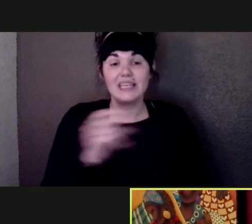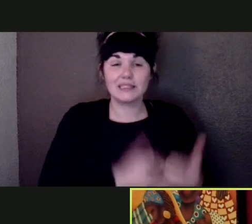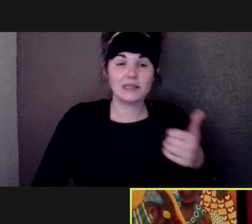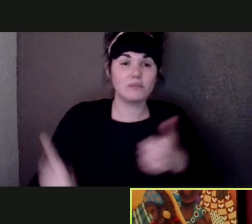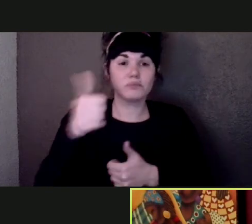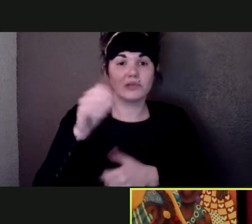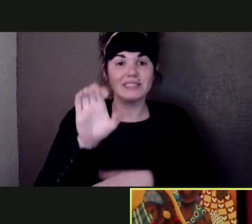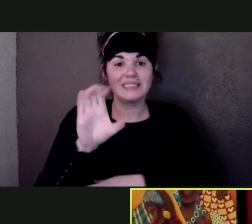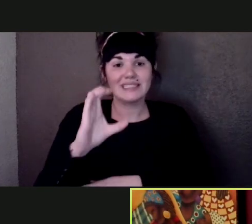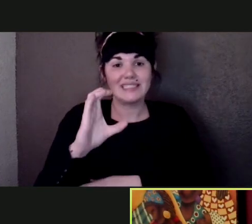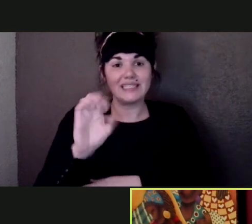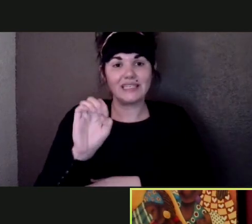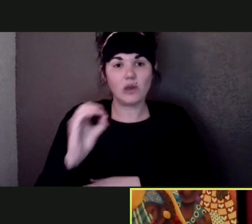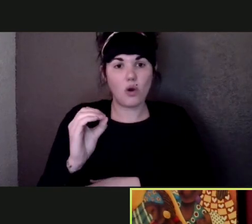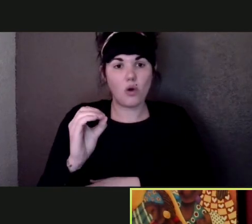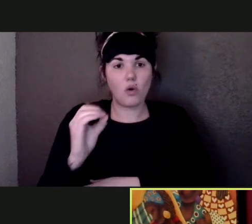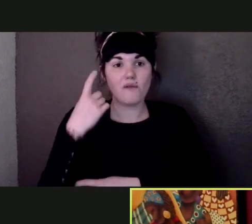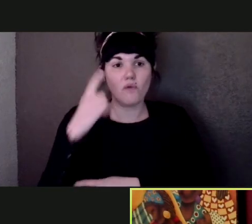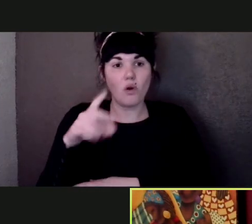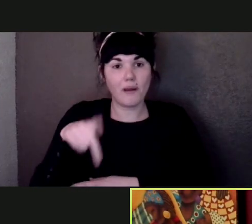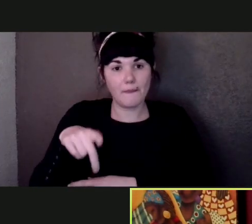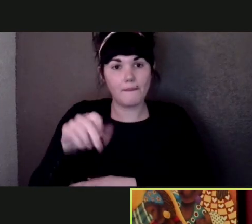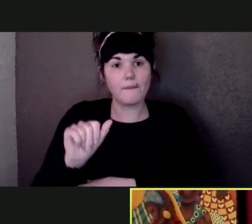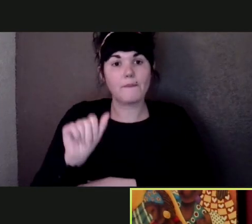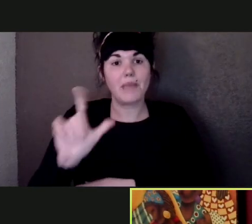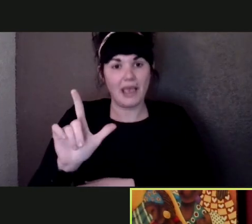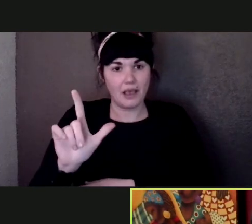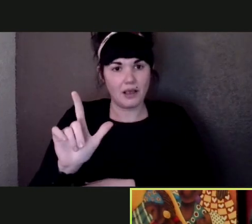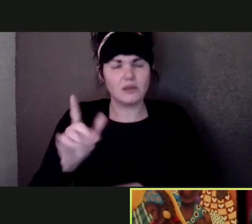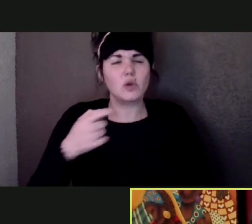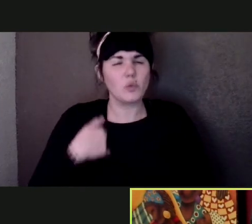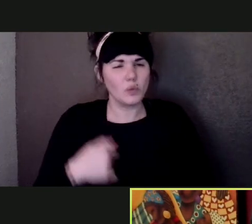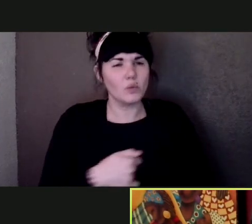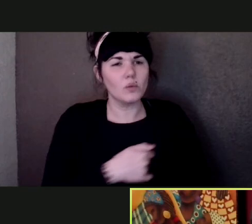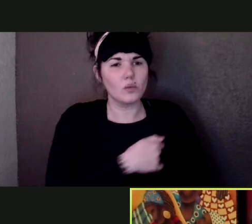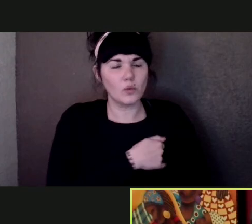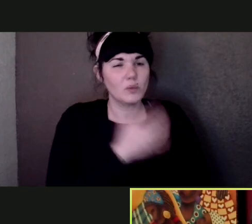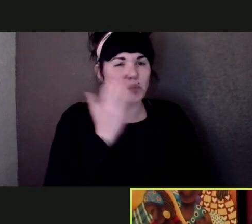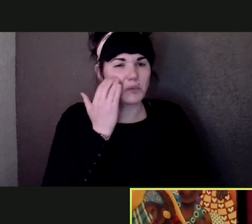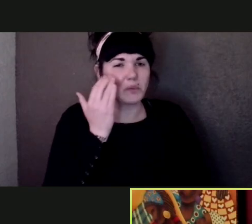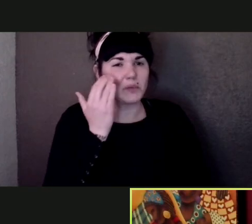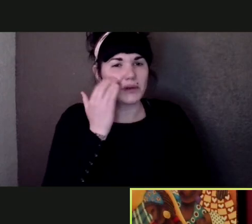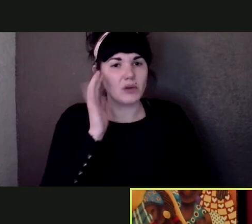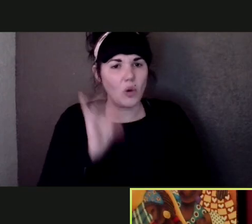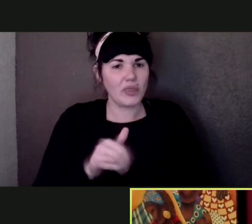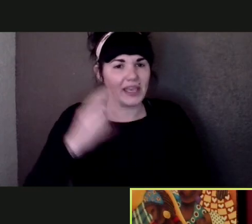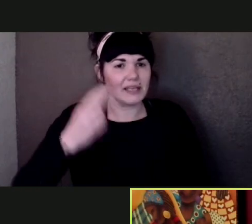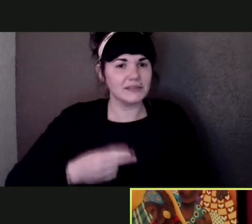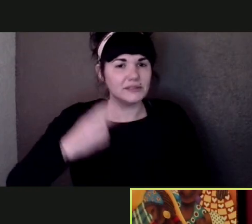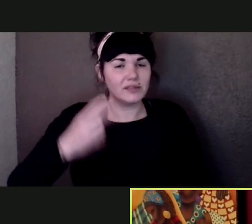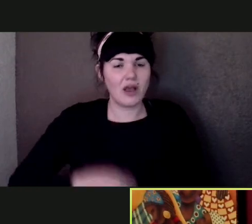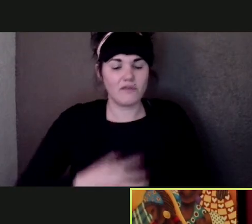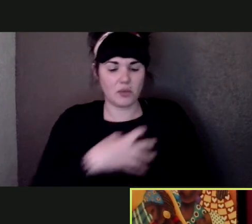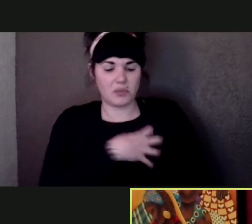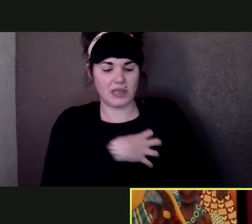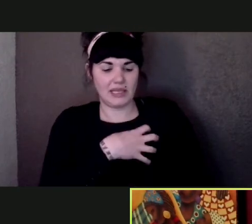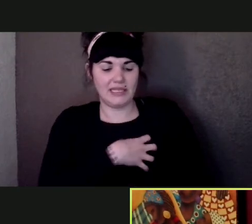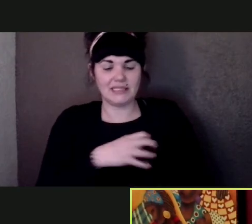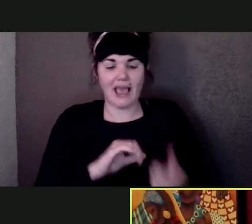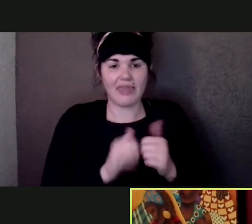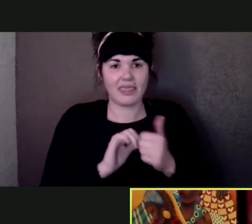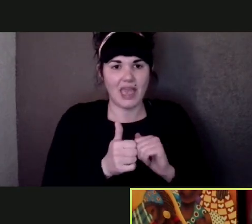think so many of us know about the long legacy of the police athletic league and know that it has been one of